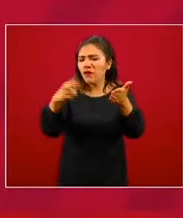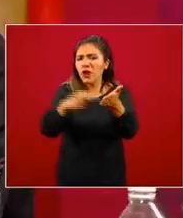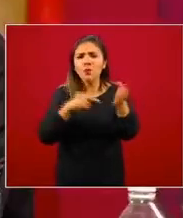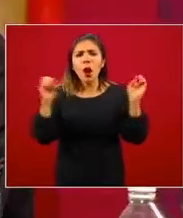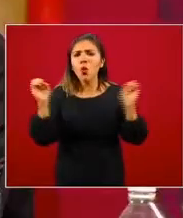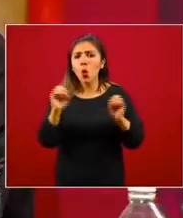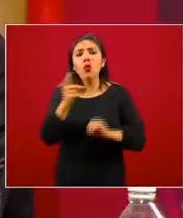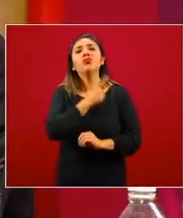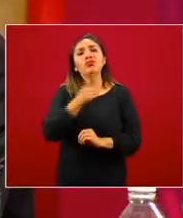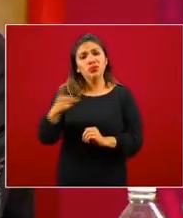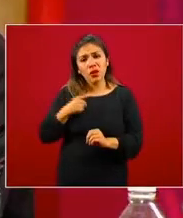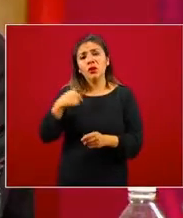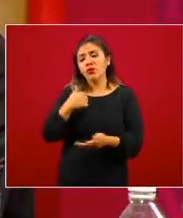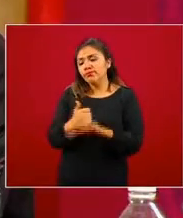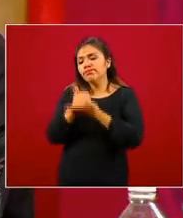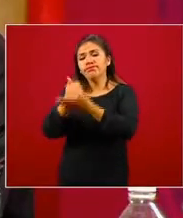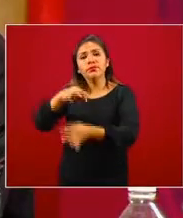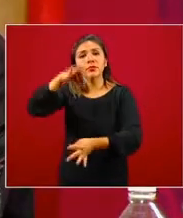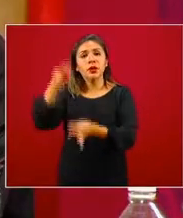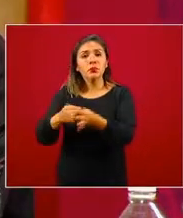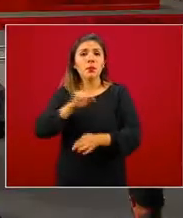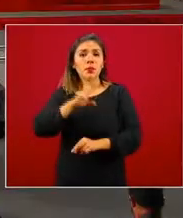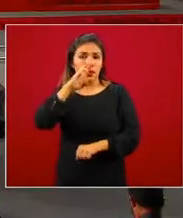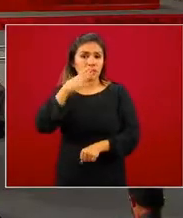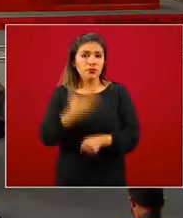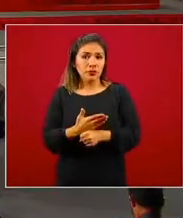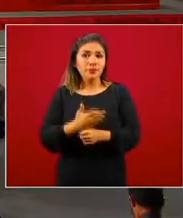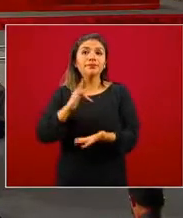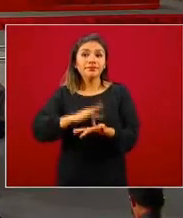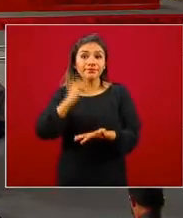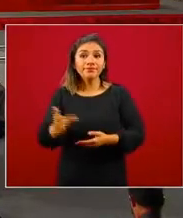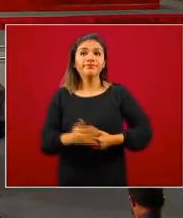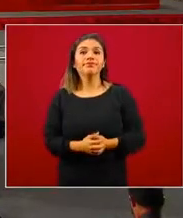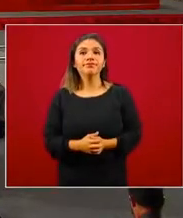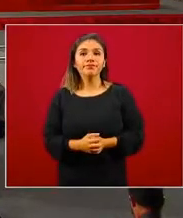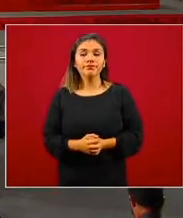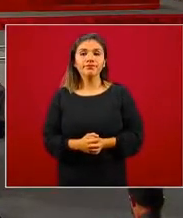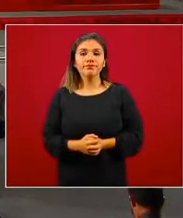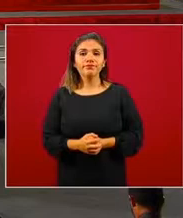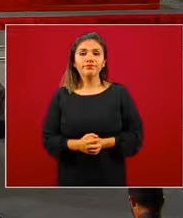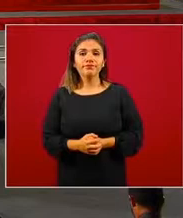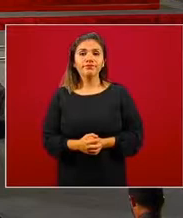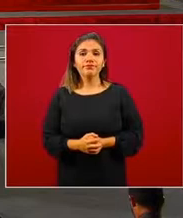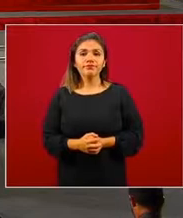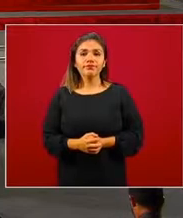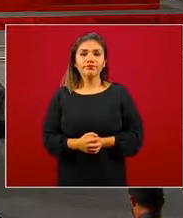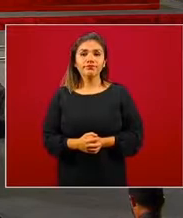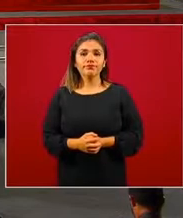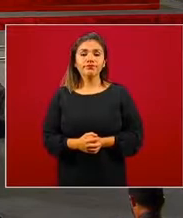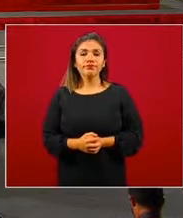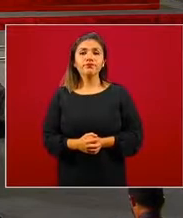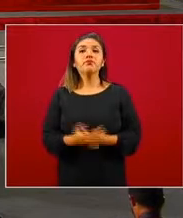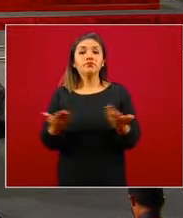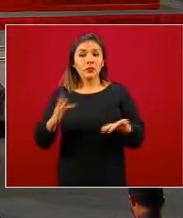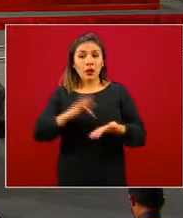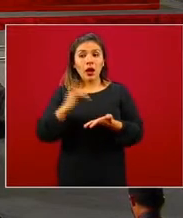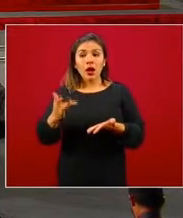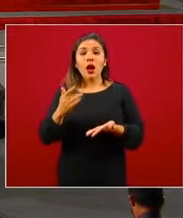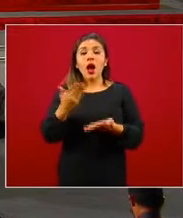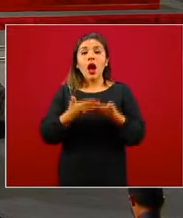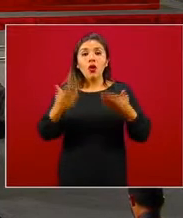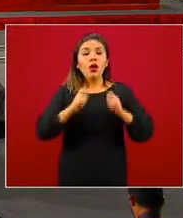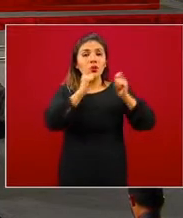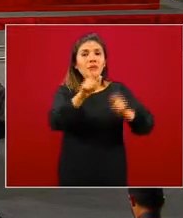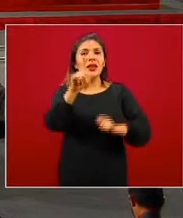contract with our domestic workers, we must fulfill our responsibility. Thank you, Marcelina. Thank you, my